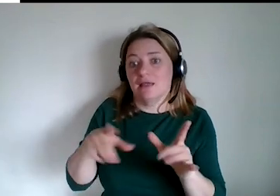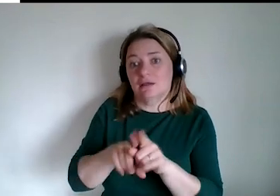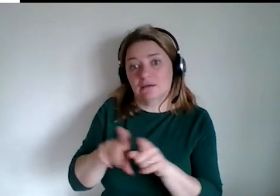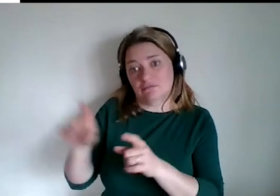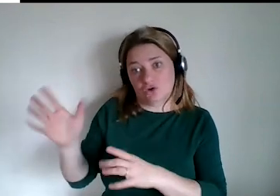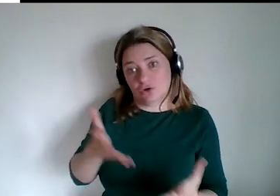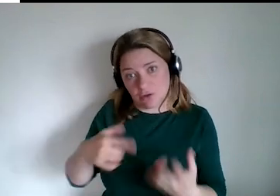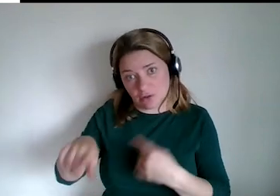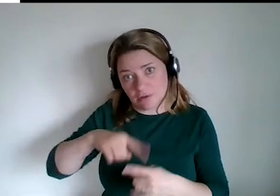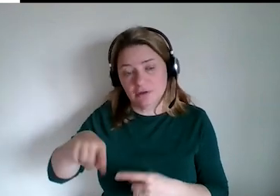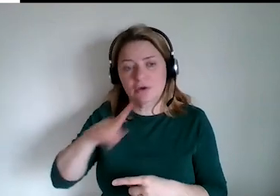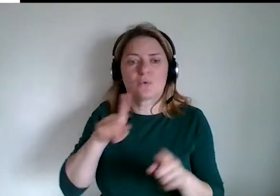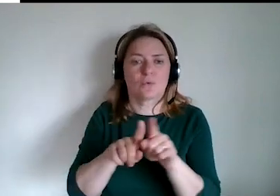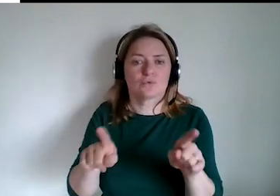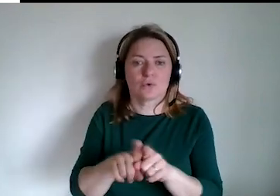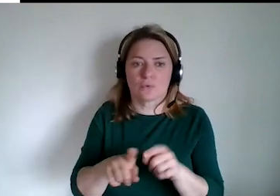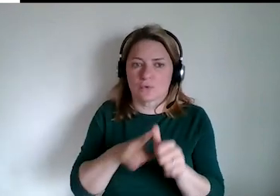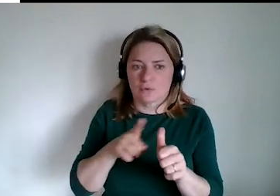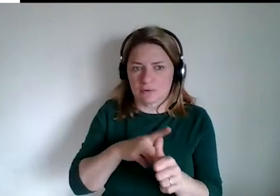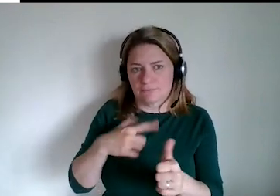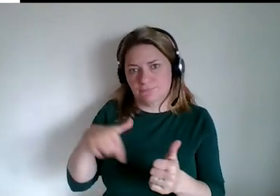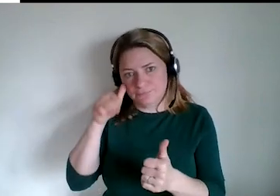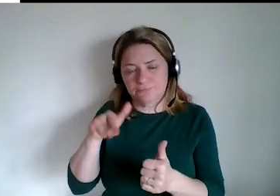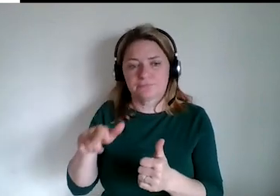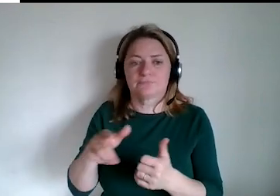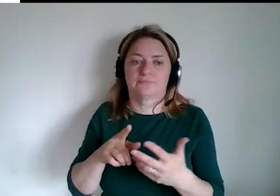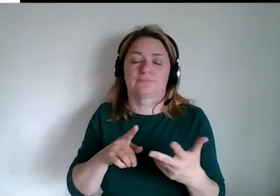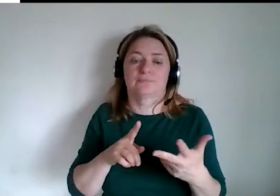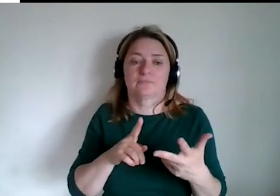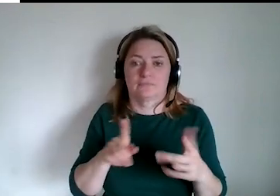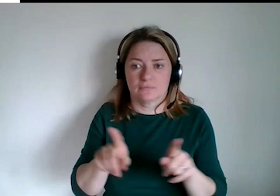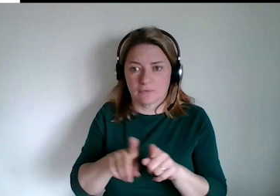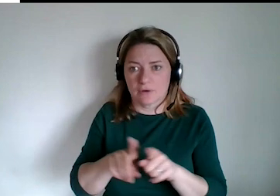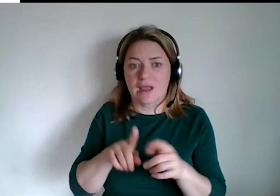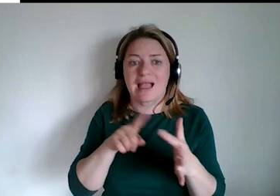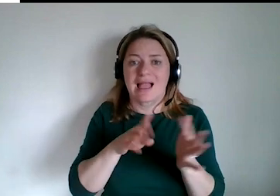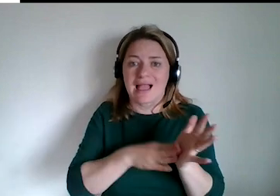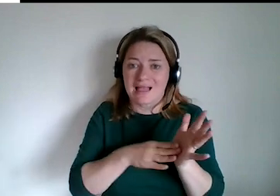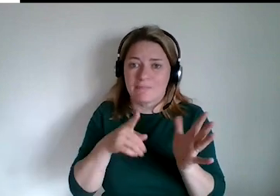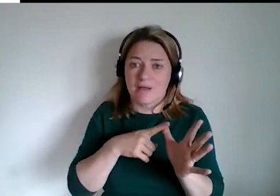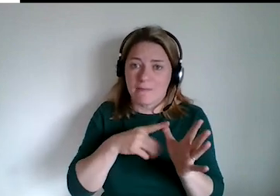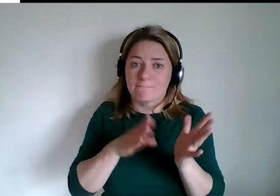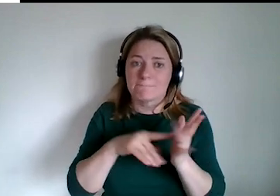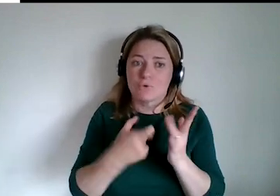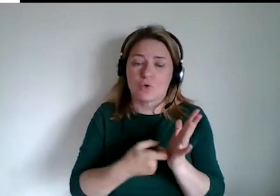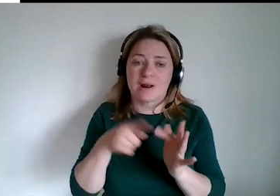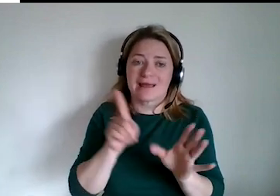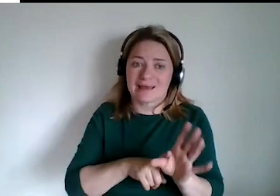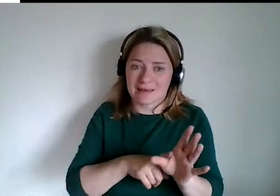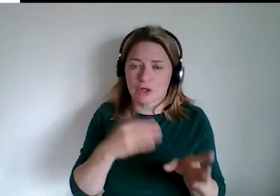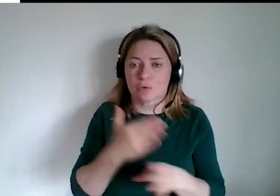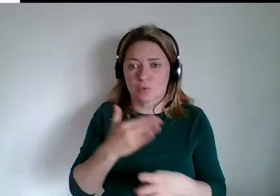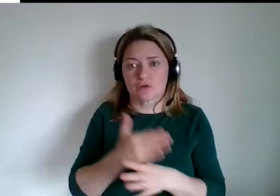content expert and also an organizational psychologist, very well known one by background. And also Emma Morley, who works for Work Psychology Group, who again